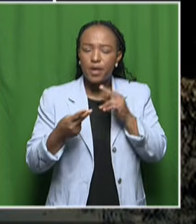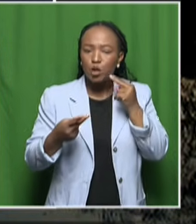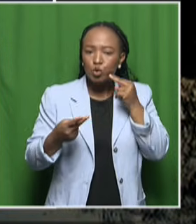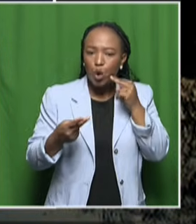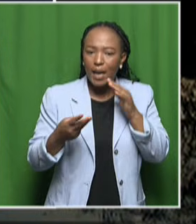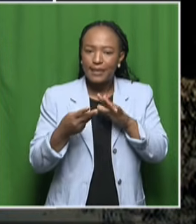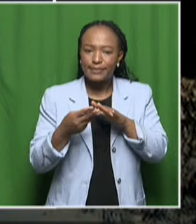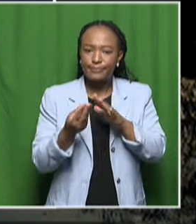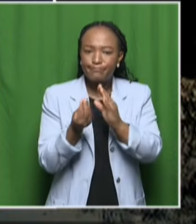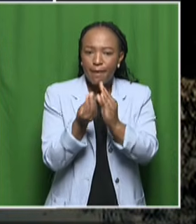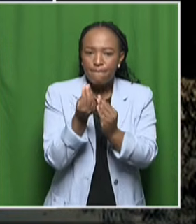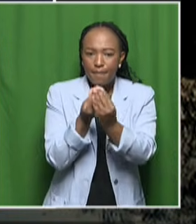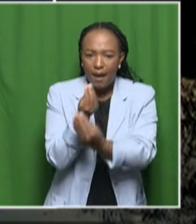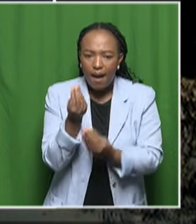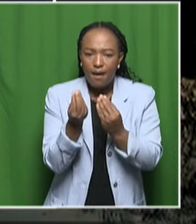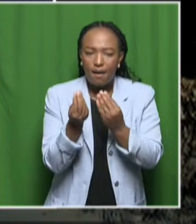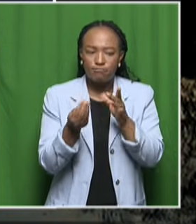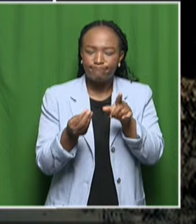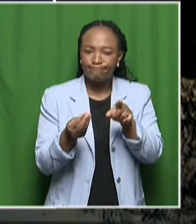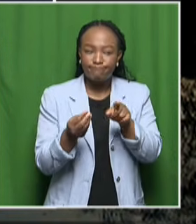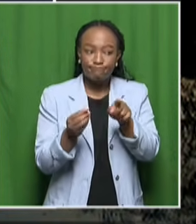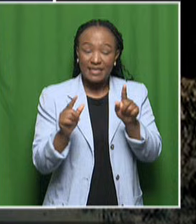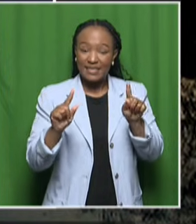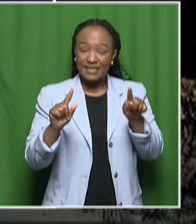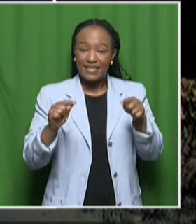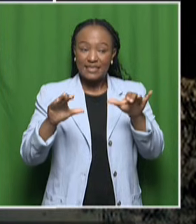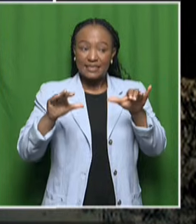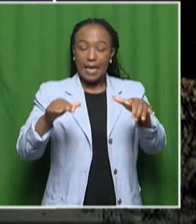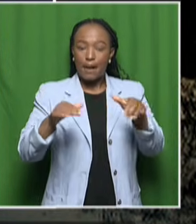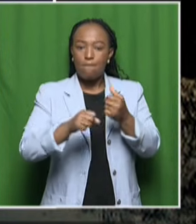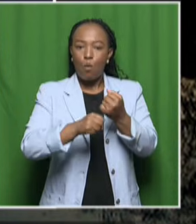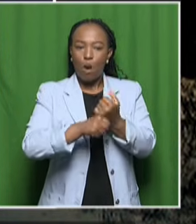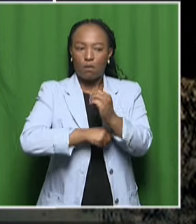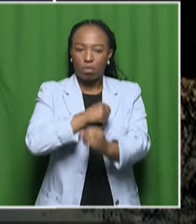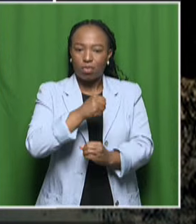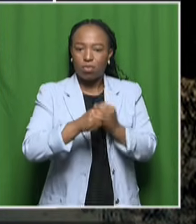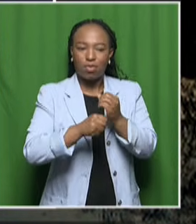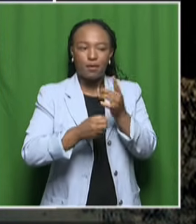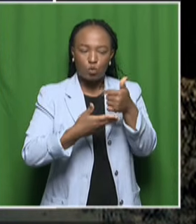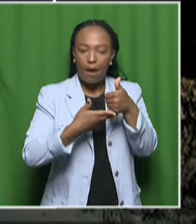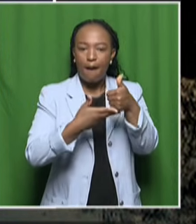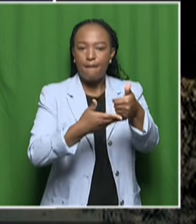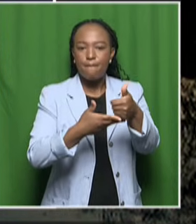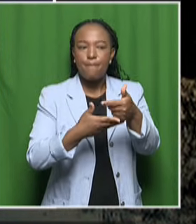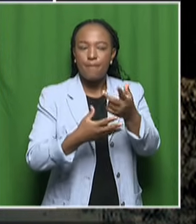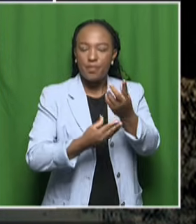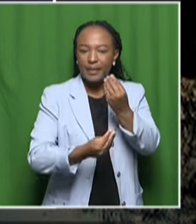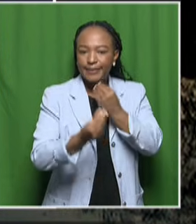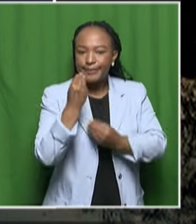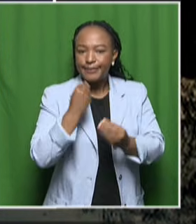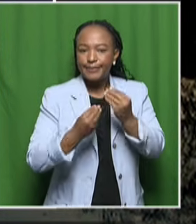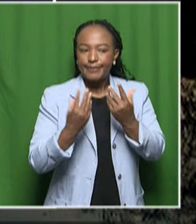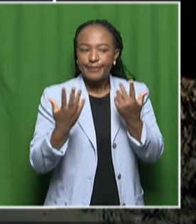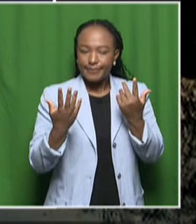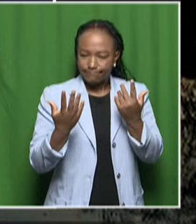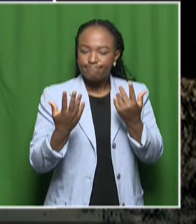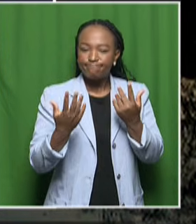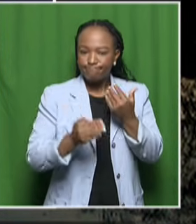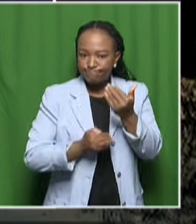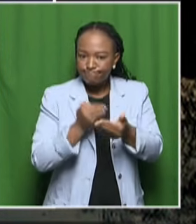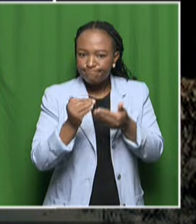just to provide some relief for these people who are monitoring, working around,